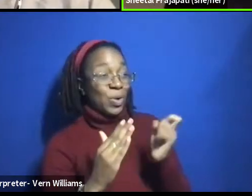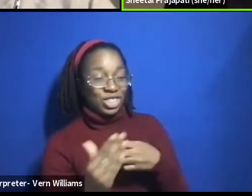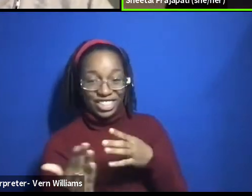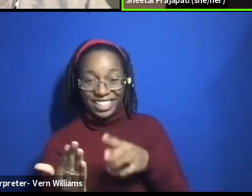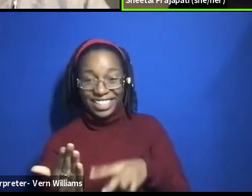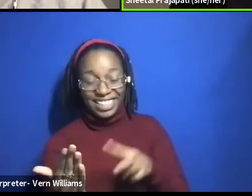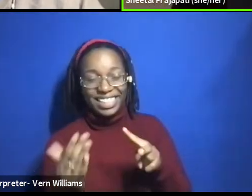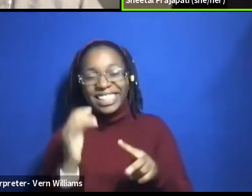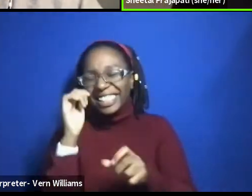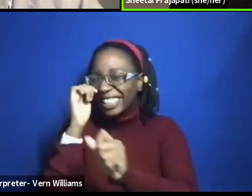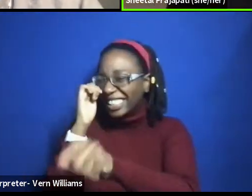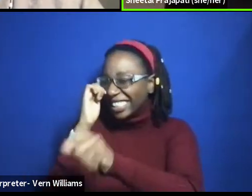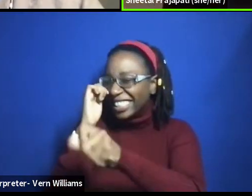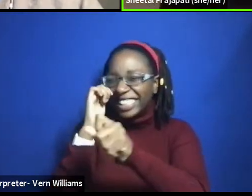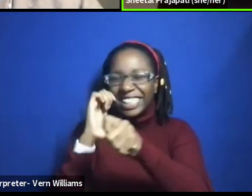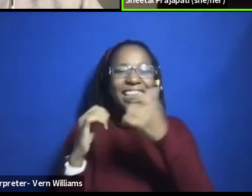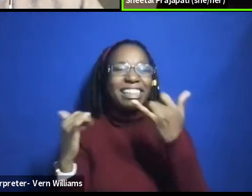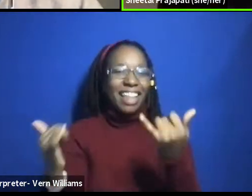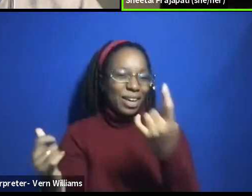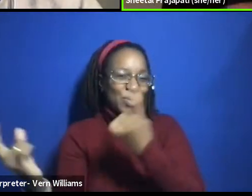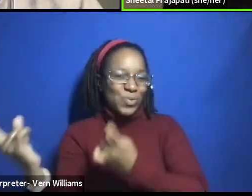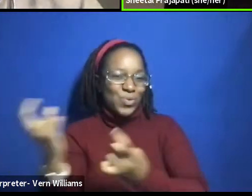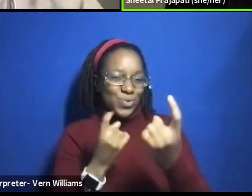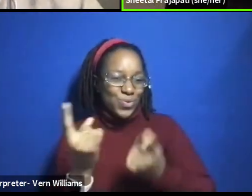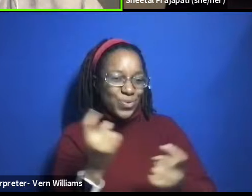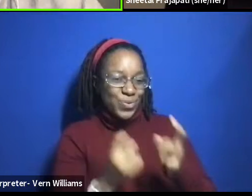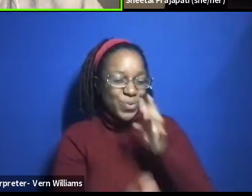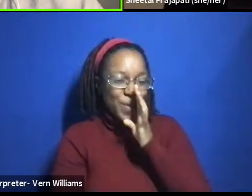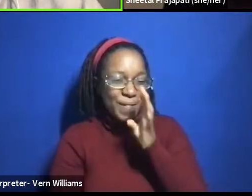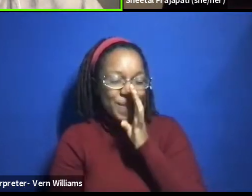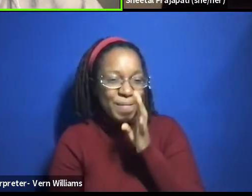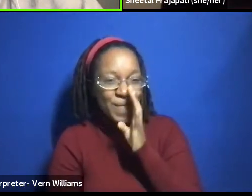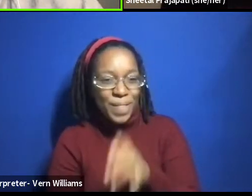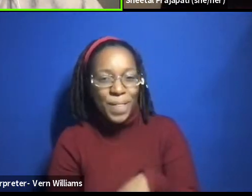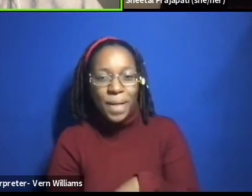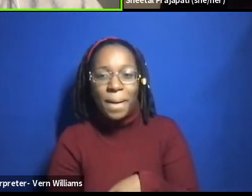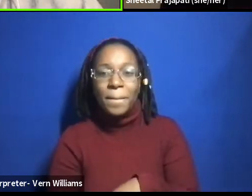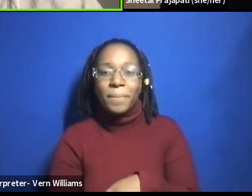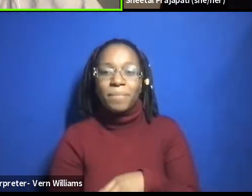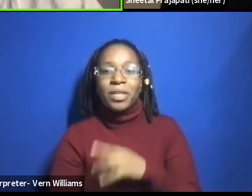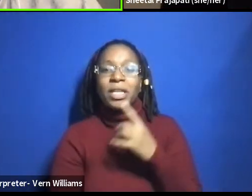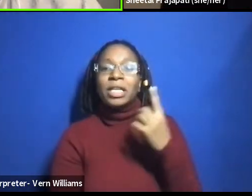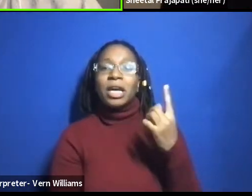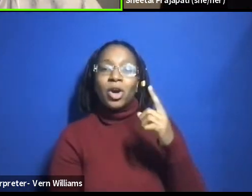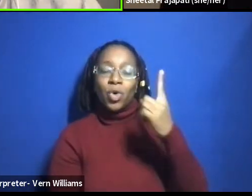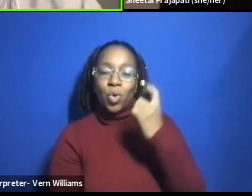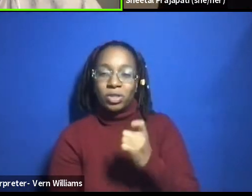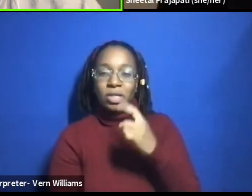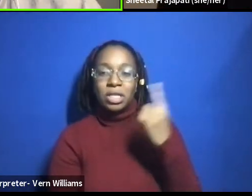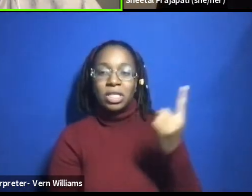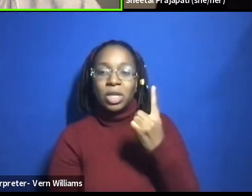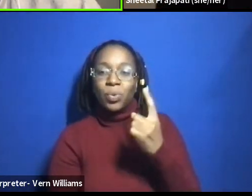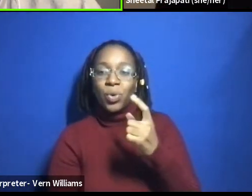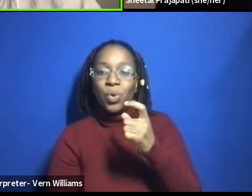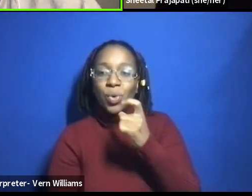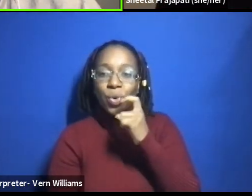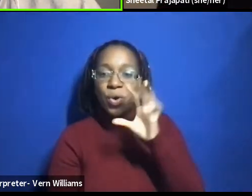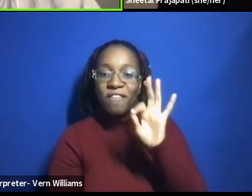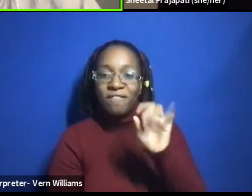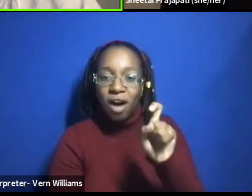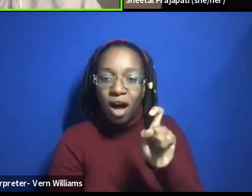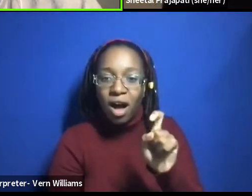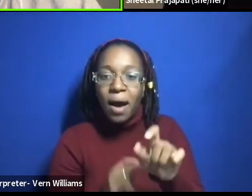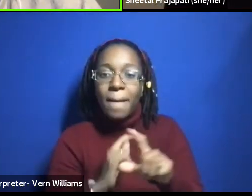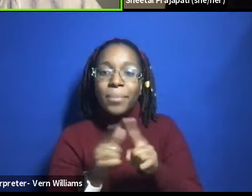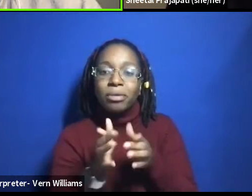okay? I was gonna say, let's go to the questions. Well, the next one is, as someone who was a fox and aspiring to be a